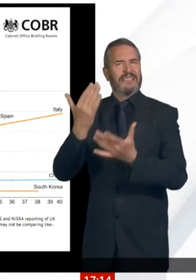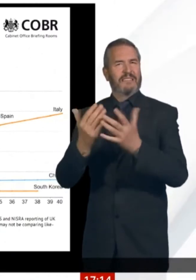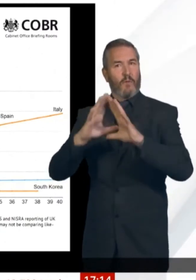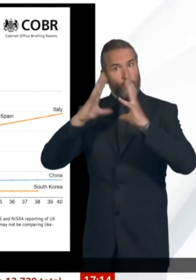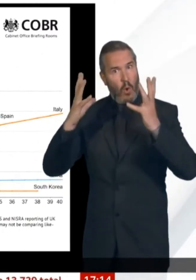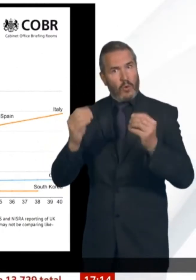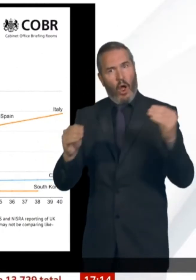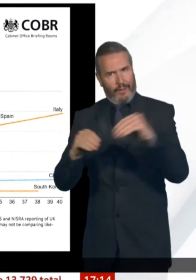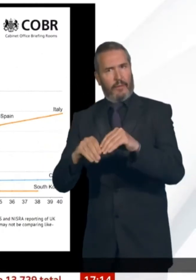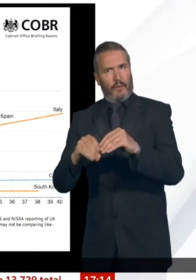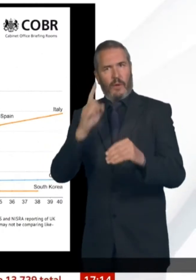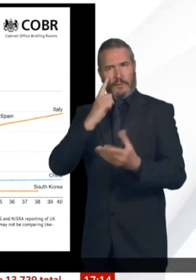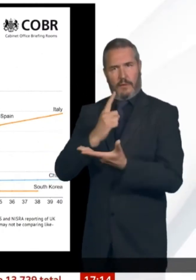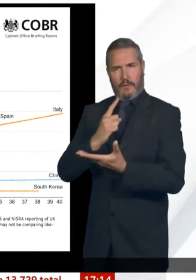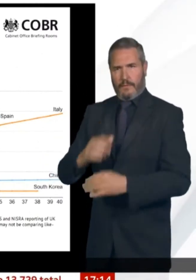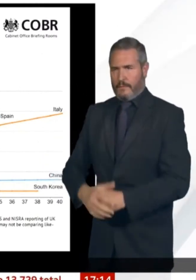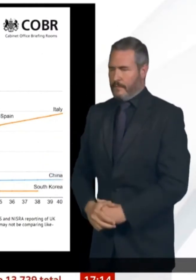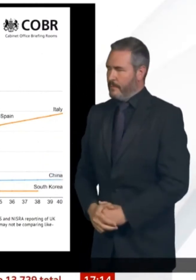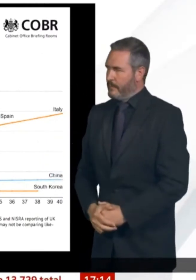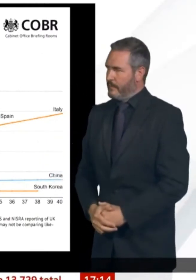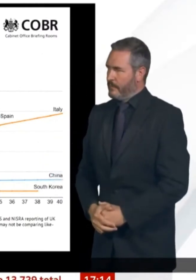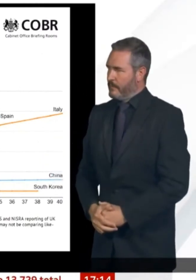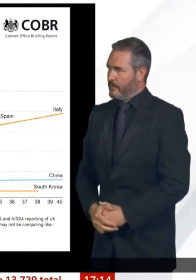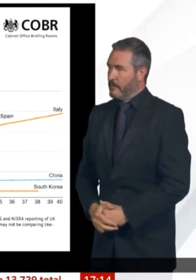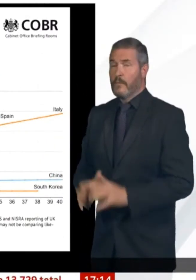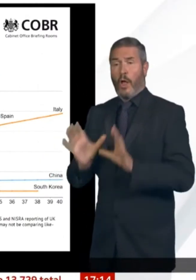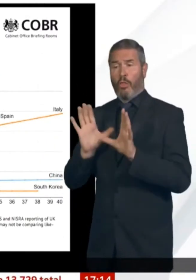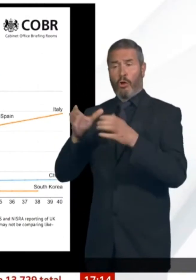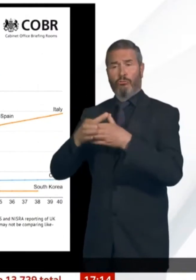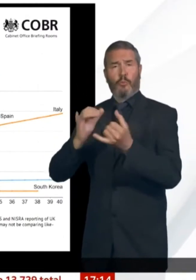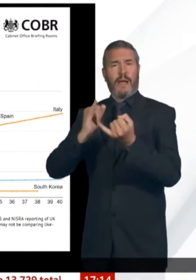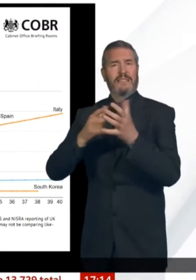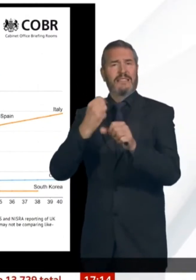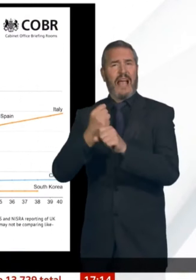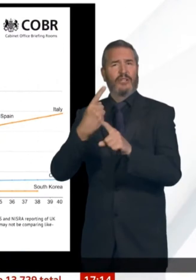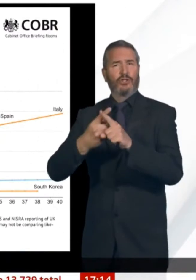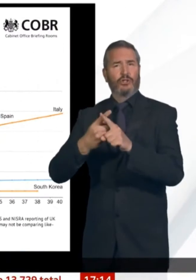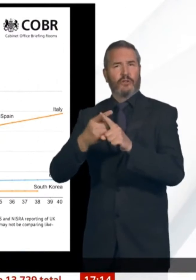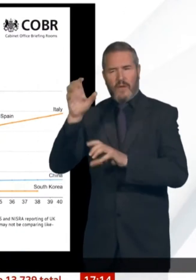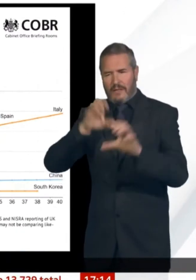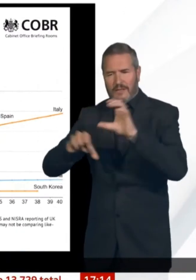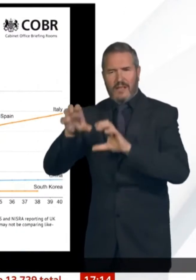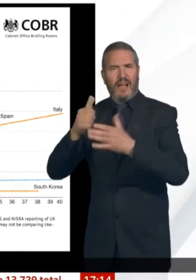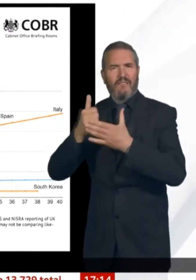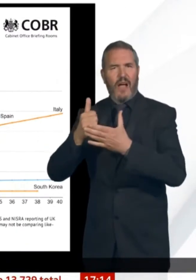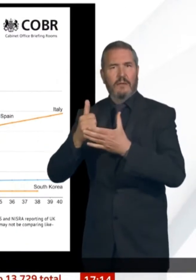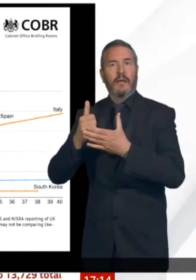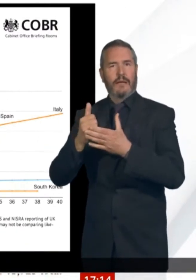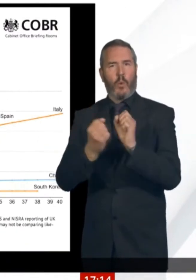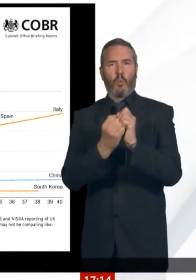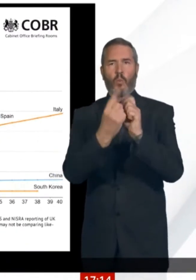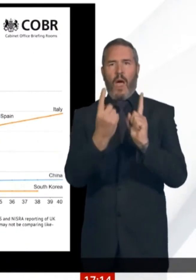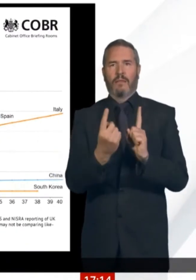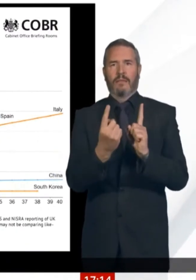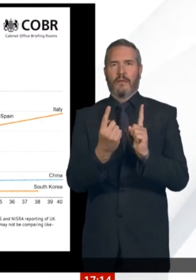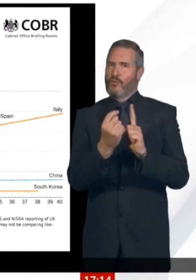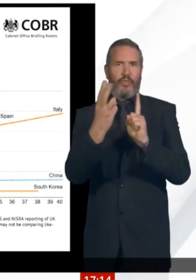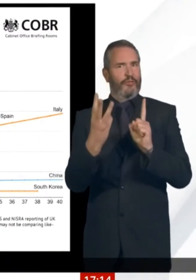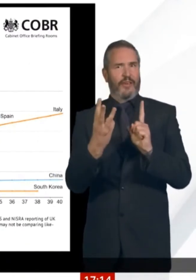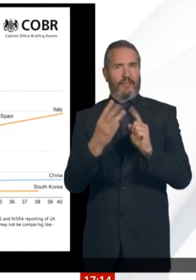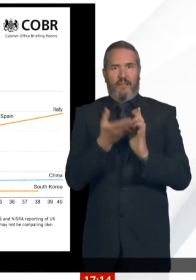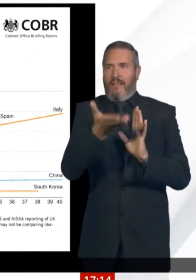seen. So SAGE's view is that R is below 1, that